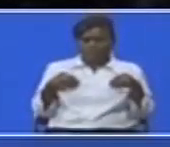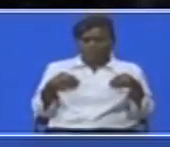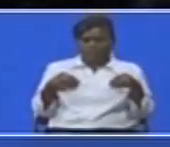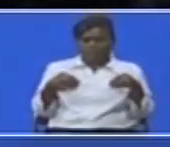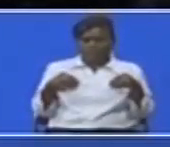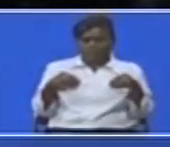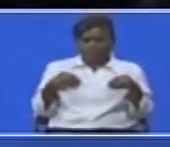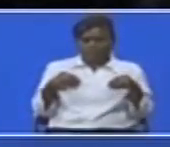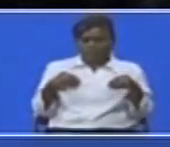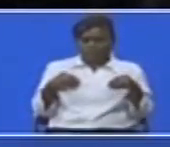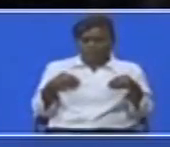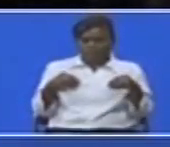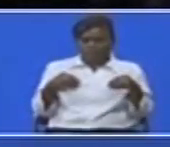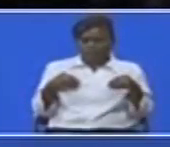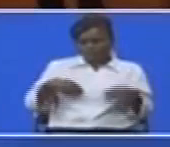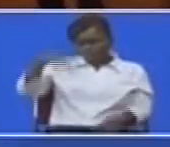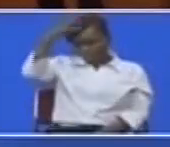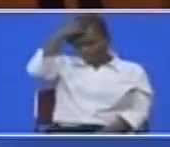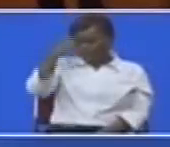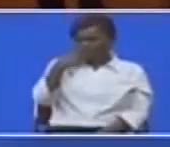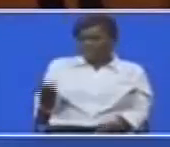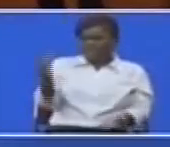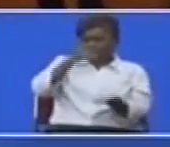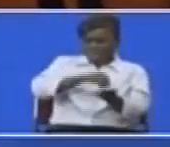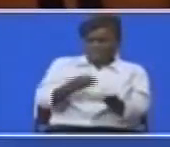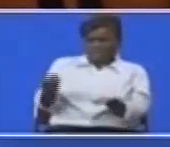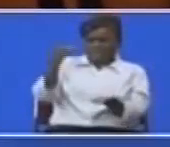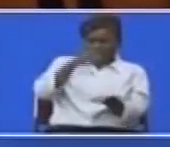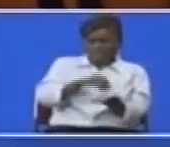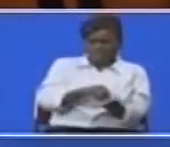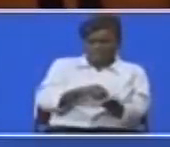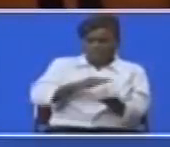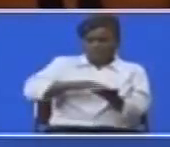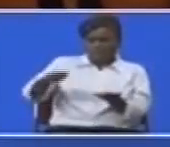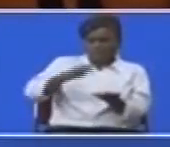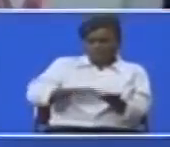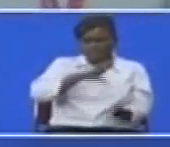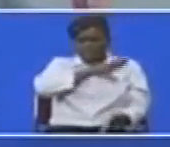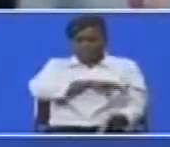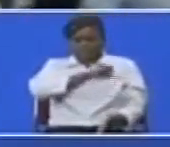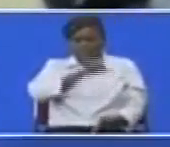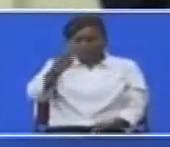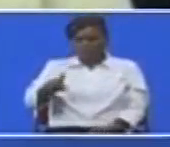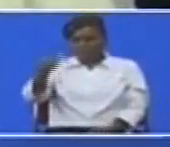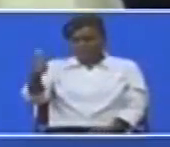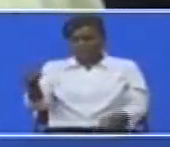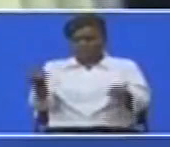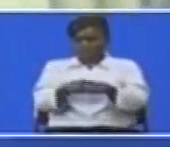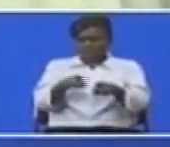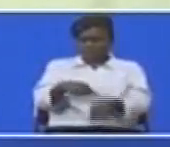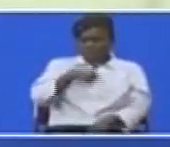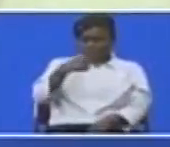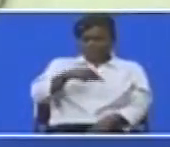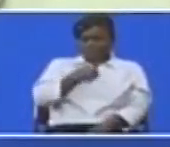with justice. Francis has repeatedly struck on themes of reconciliation and tolerance. The Pope also paid a visit